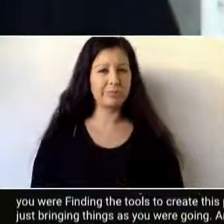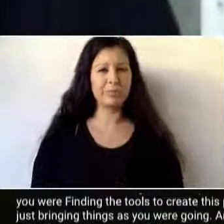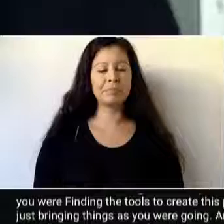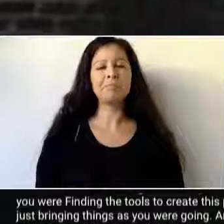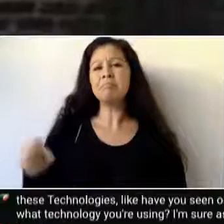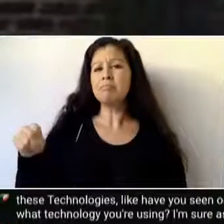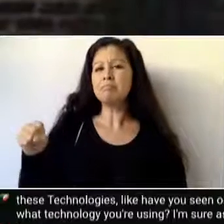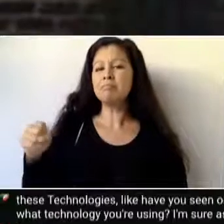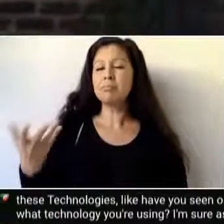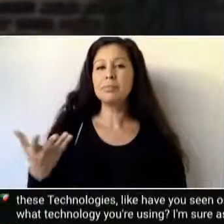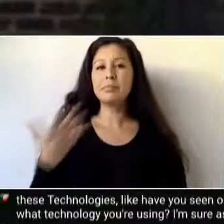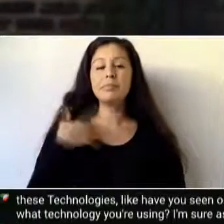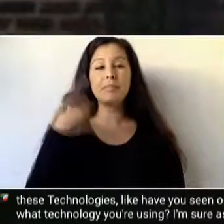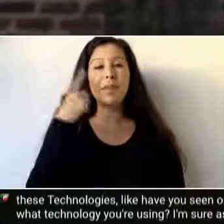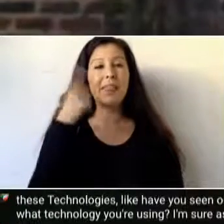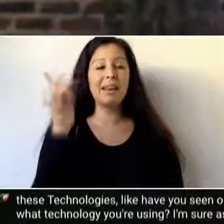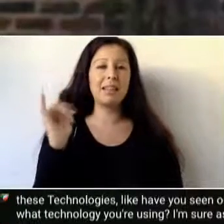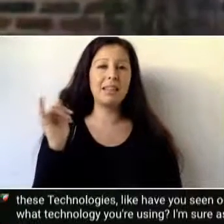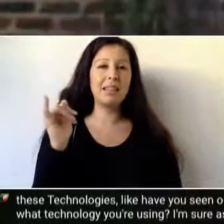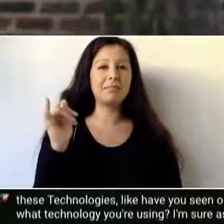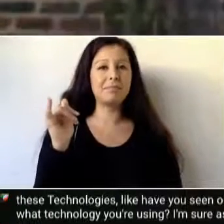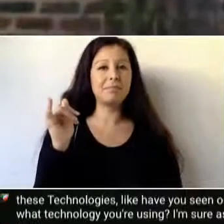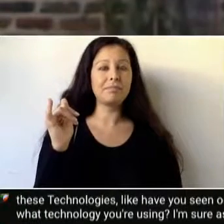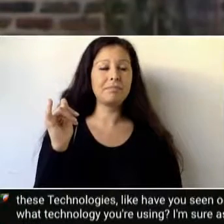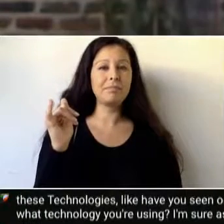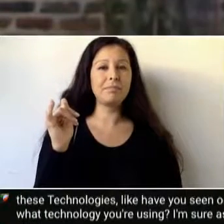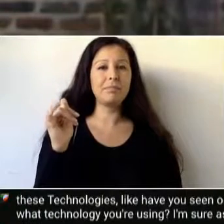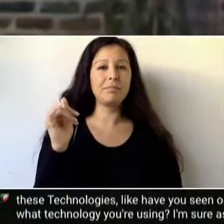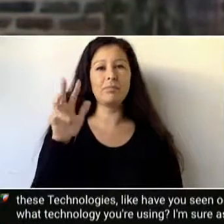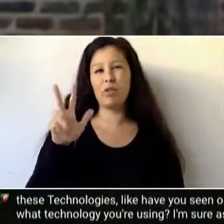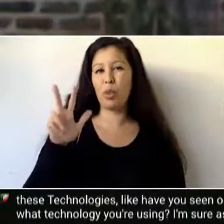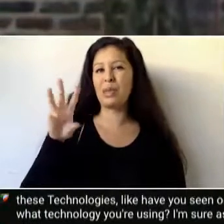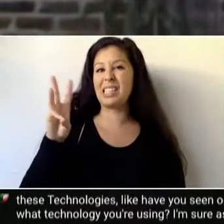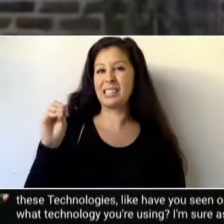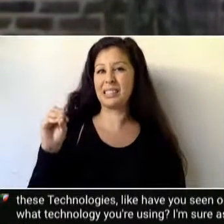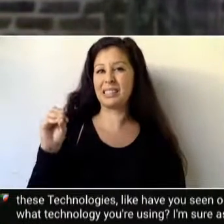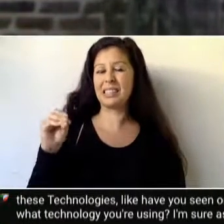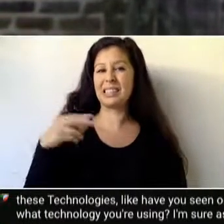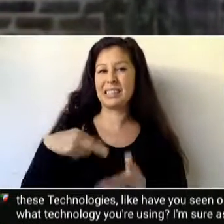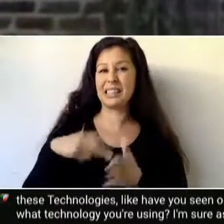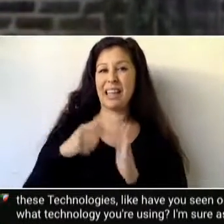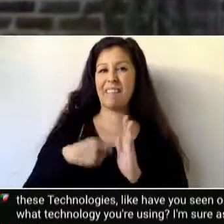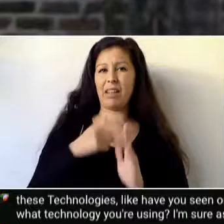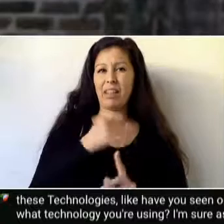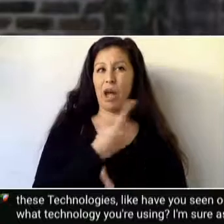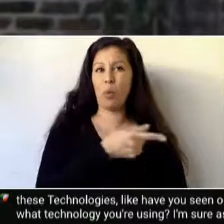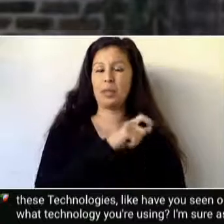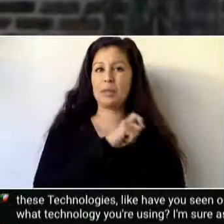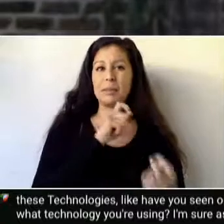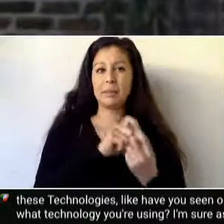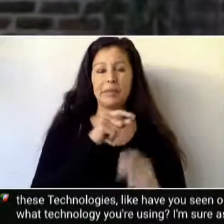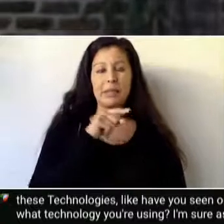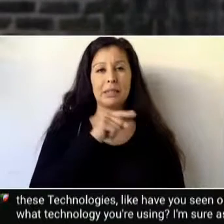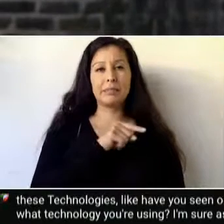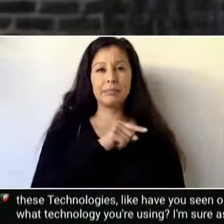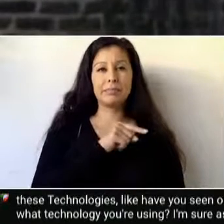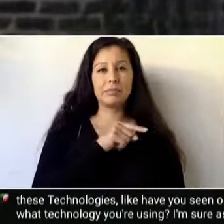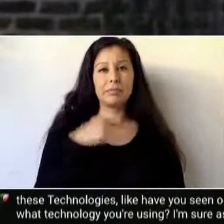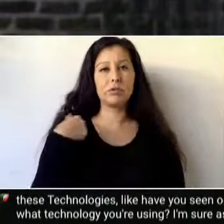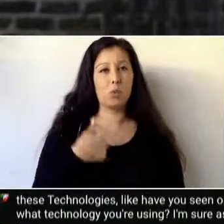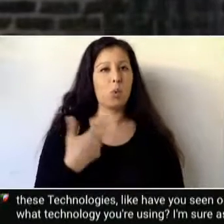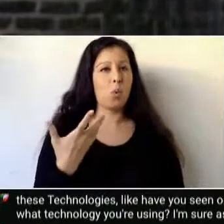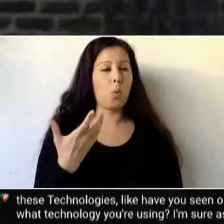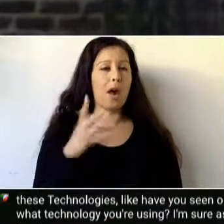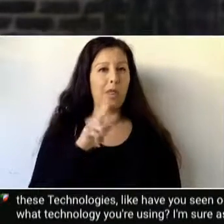Yeah, I think it's like, I think with the 360 dance film one, that one was specifically like, we wanted